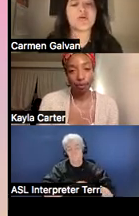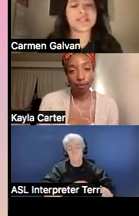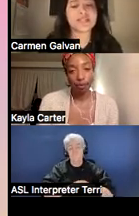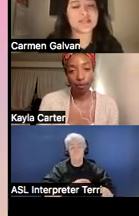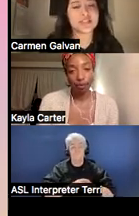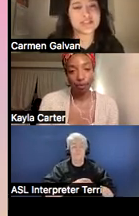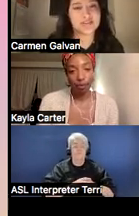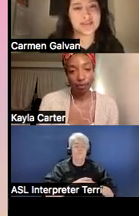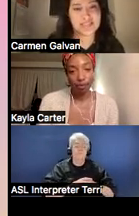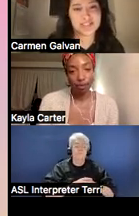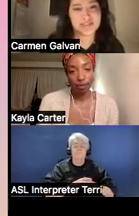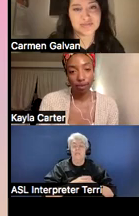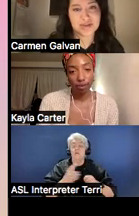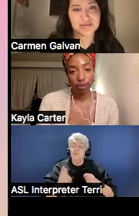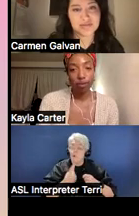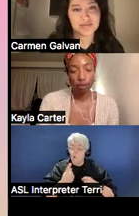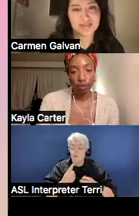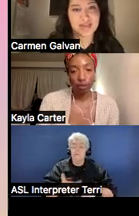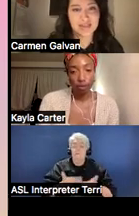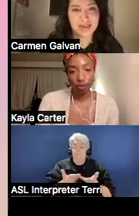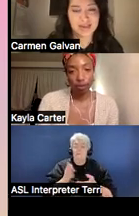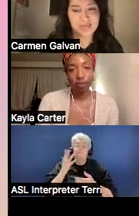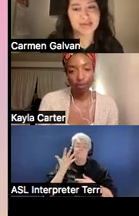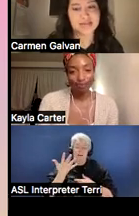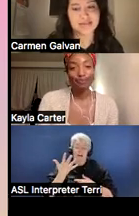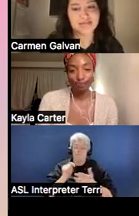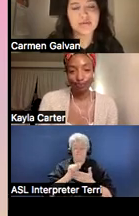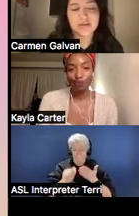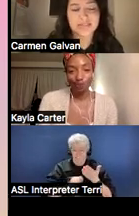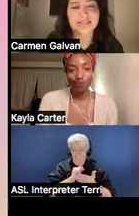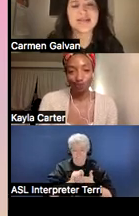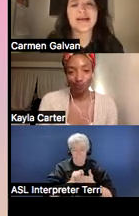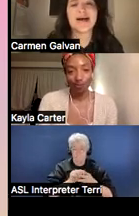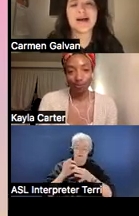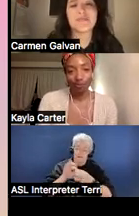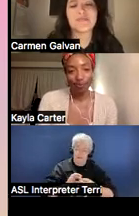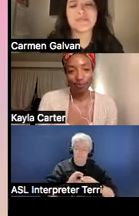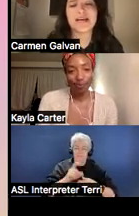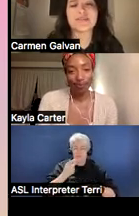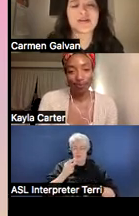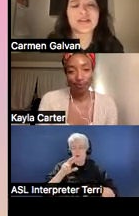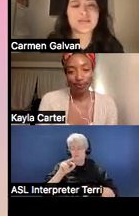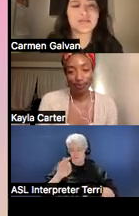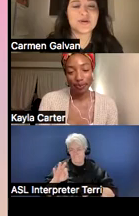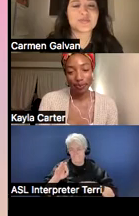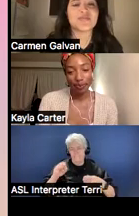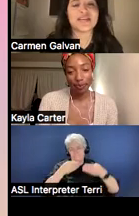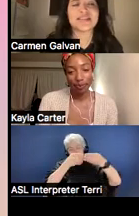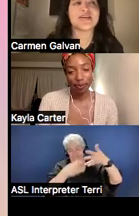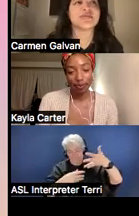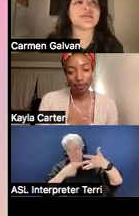We always like to mention this five stages of grief, Kayla and I, because of course, that's one of the